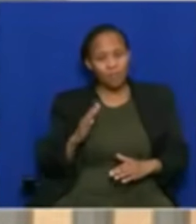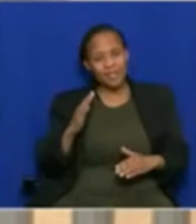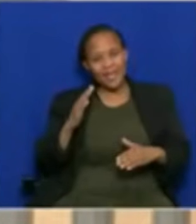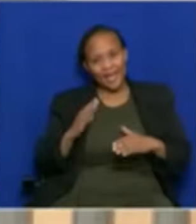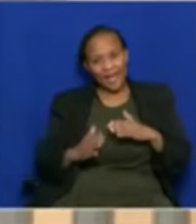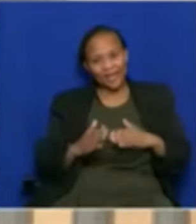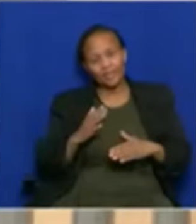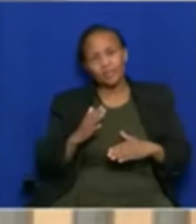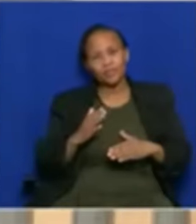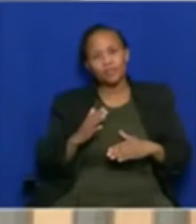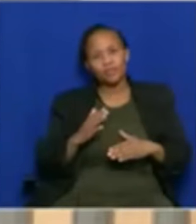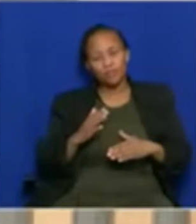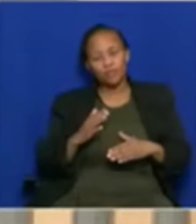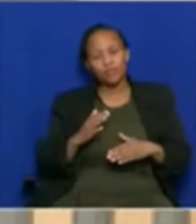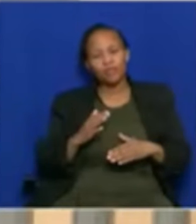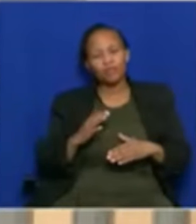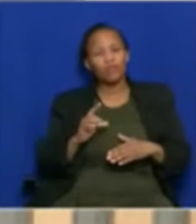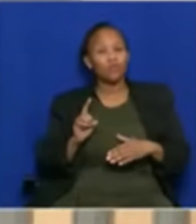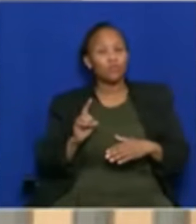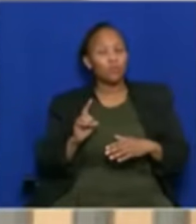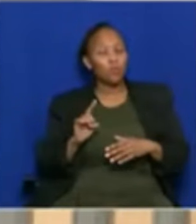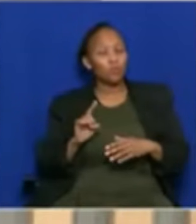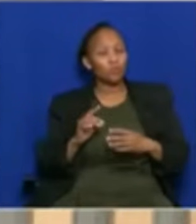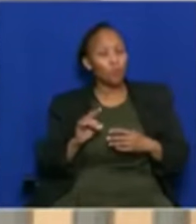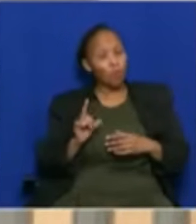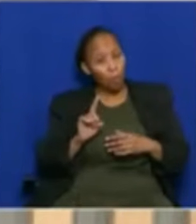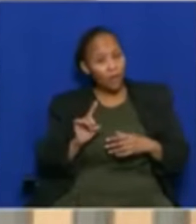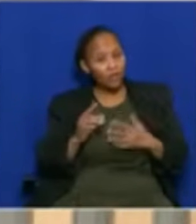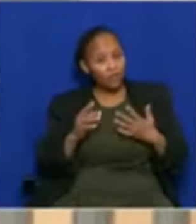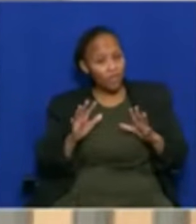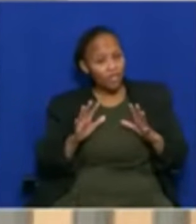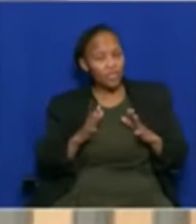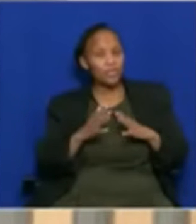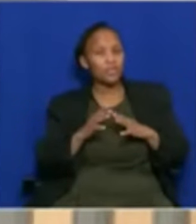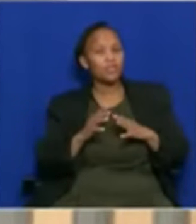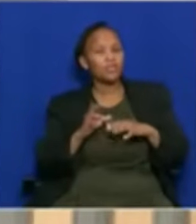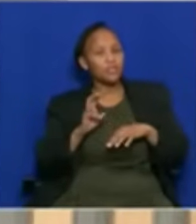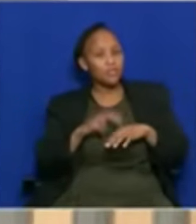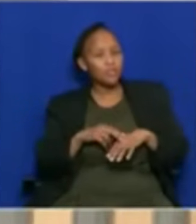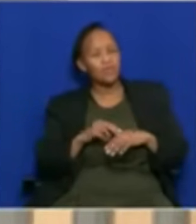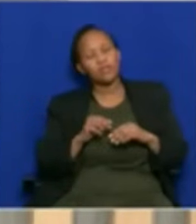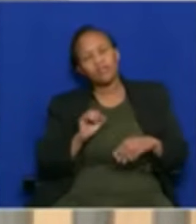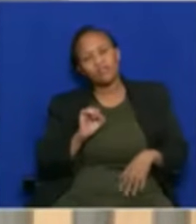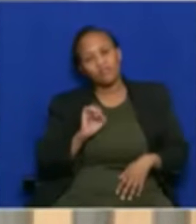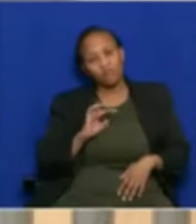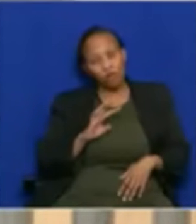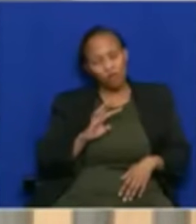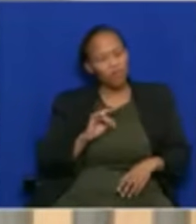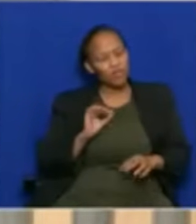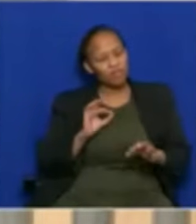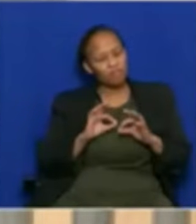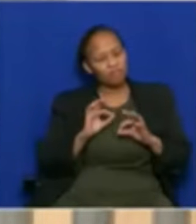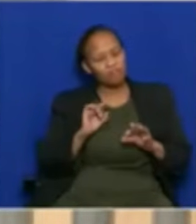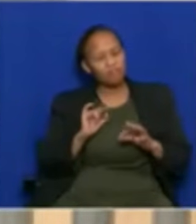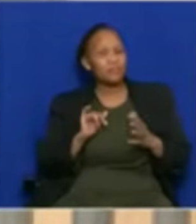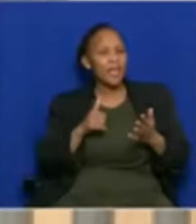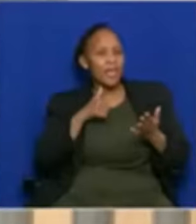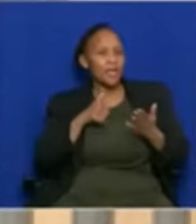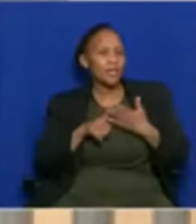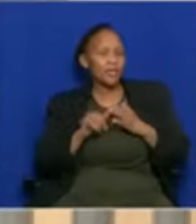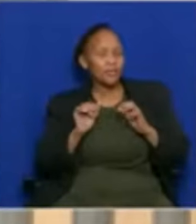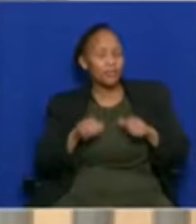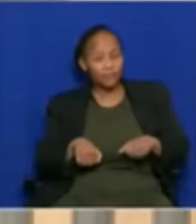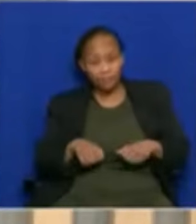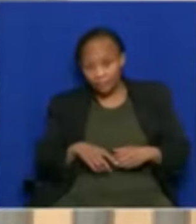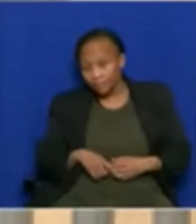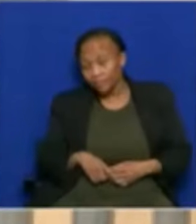for, because you said you approached him regarding this particular letter, correct? It was for the letter and to